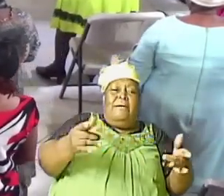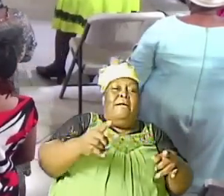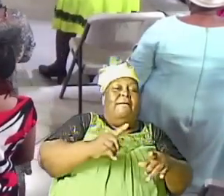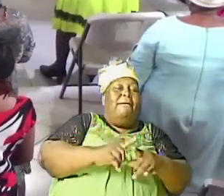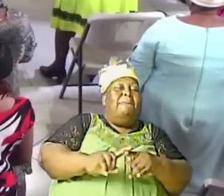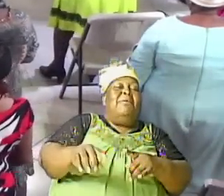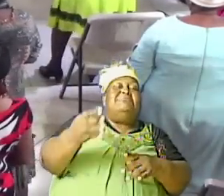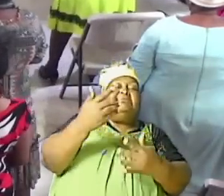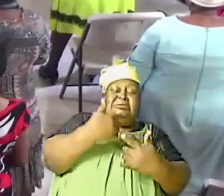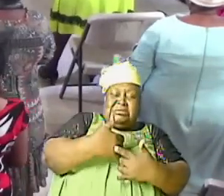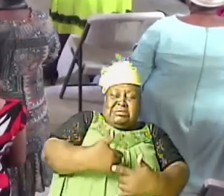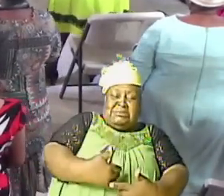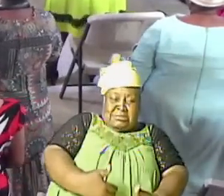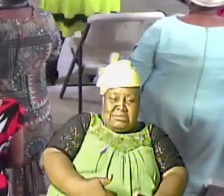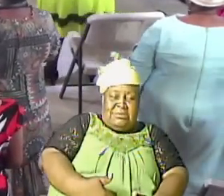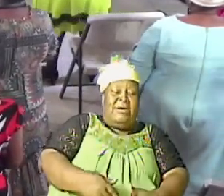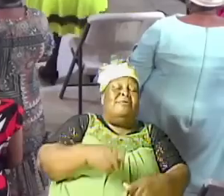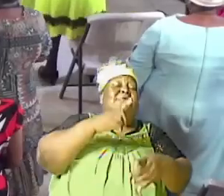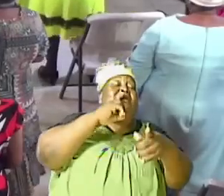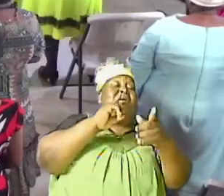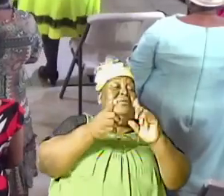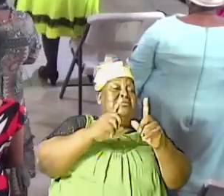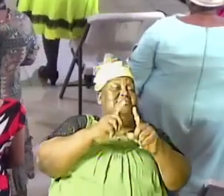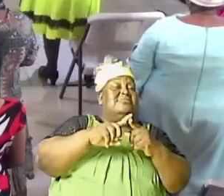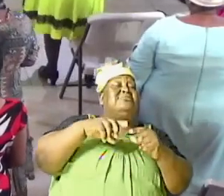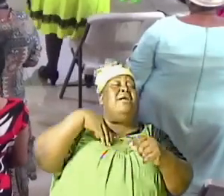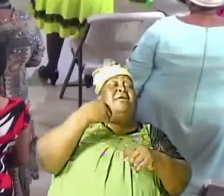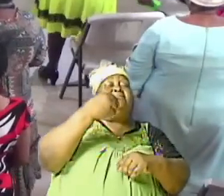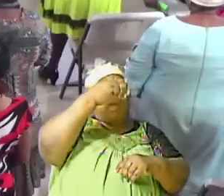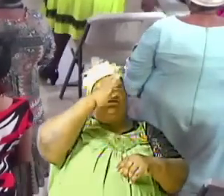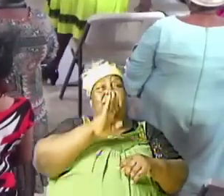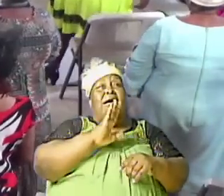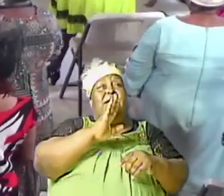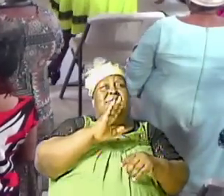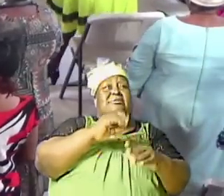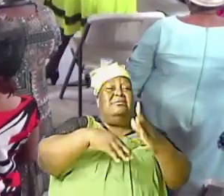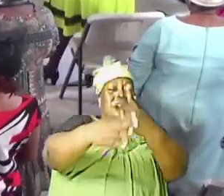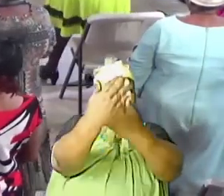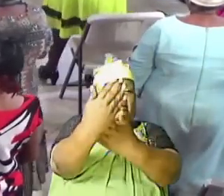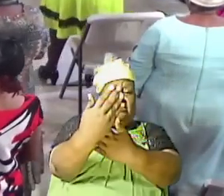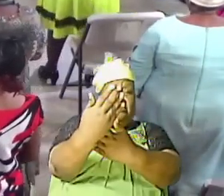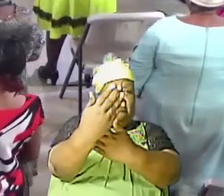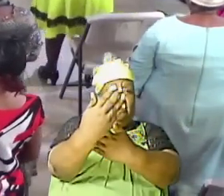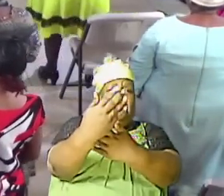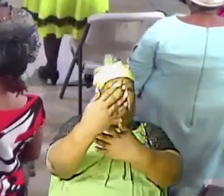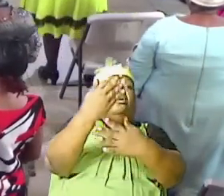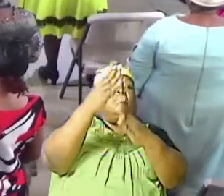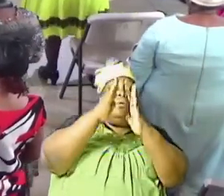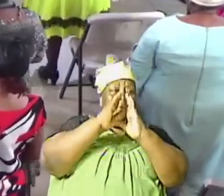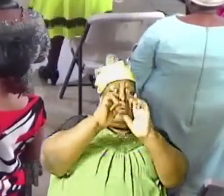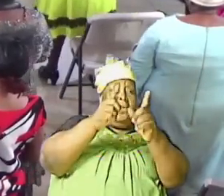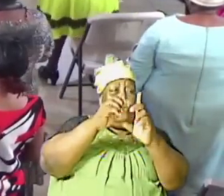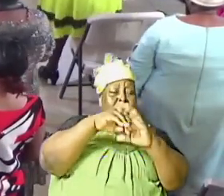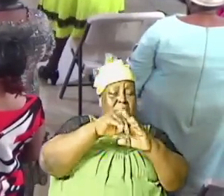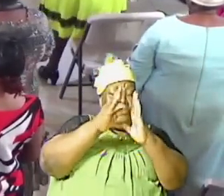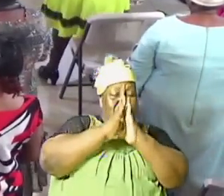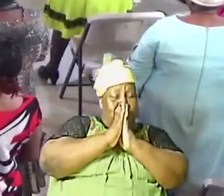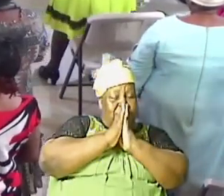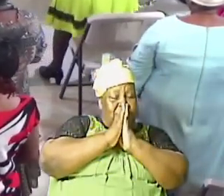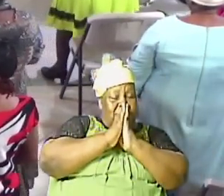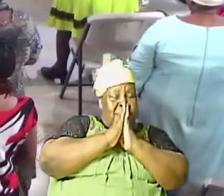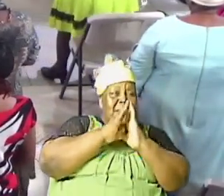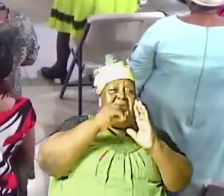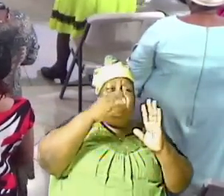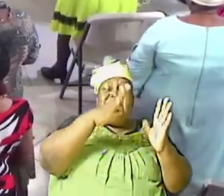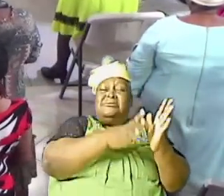there. And we're going to talk to our God this morning. We're going to enter in prayer this morning. And we're going to say, Jesus, come